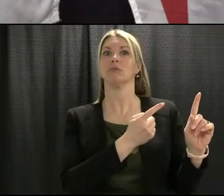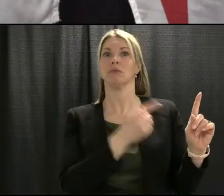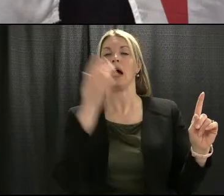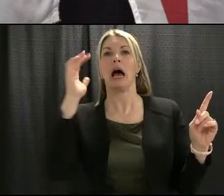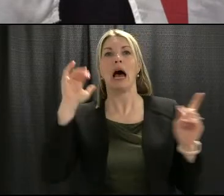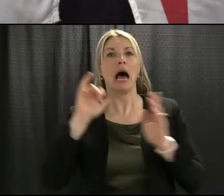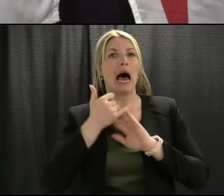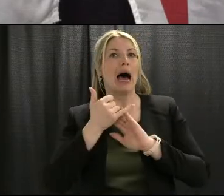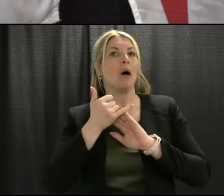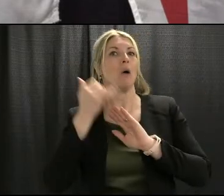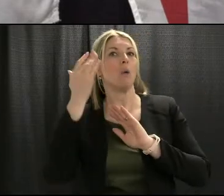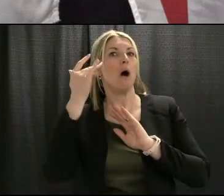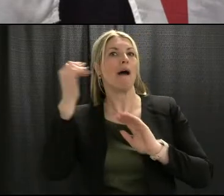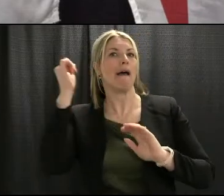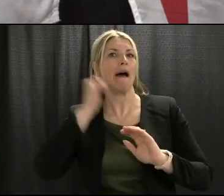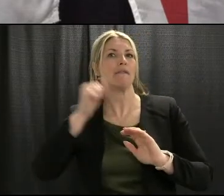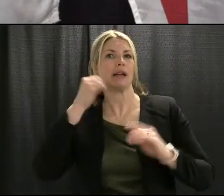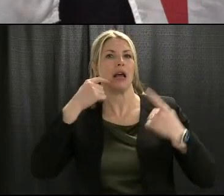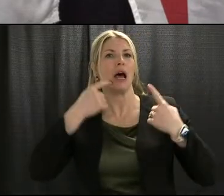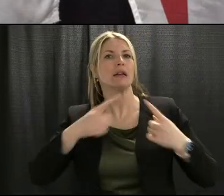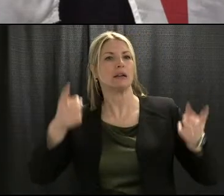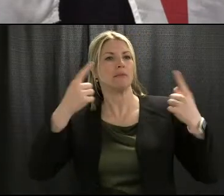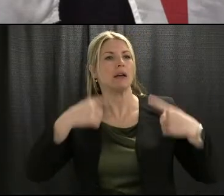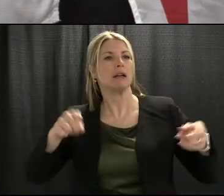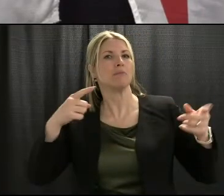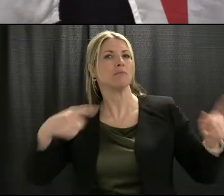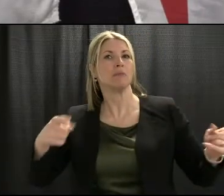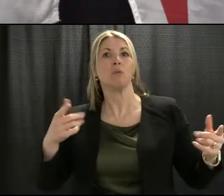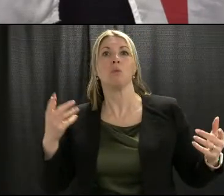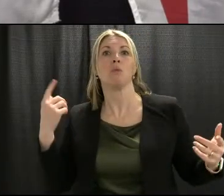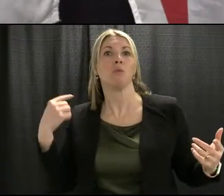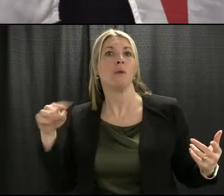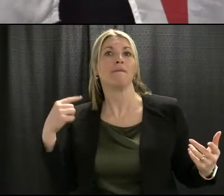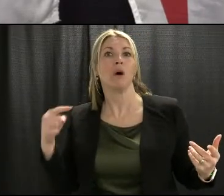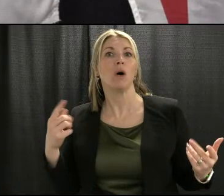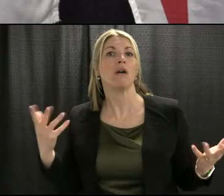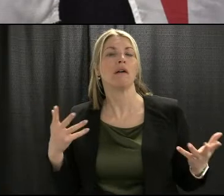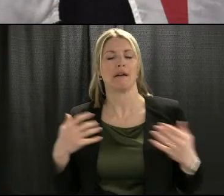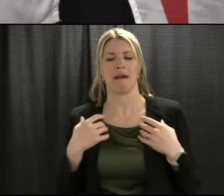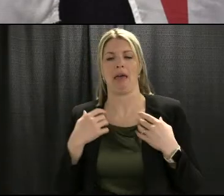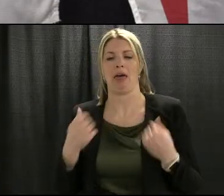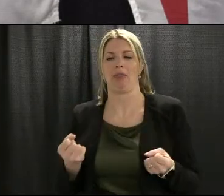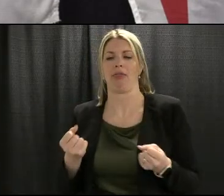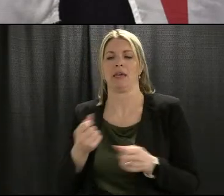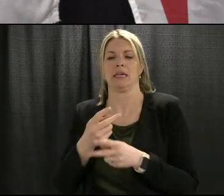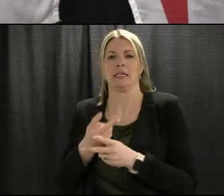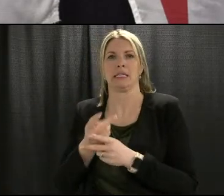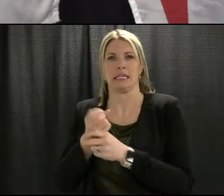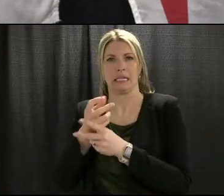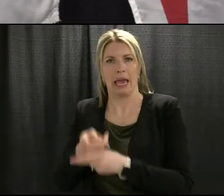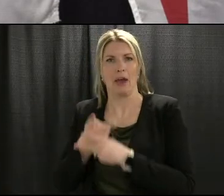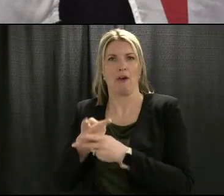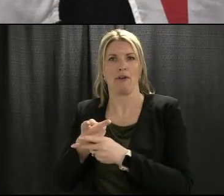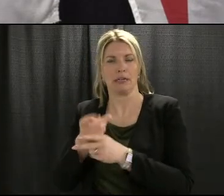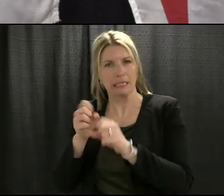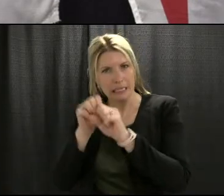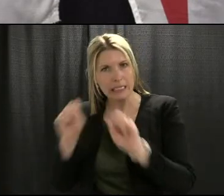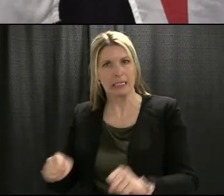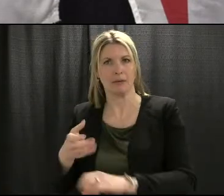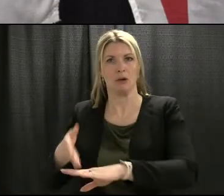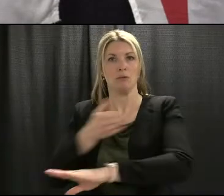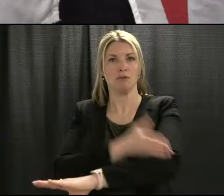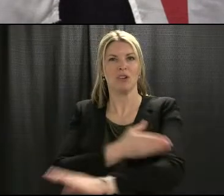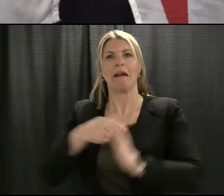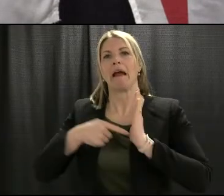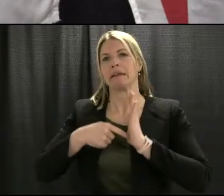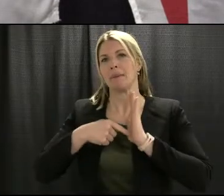daily announcements with respect to health care. Things like investing in a consolidated ambulance system with a centralized